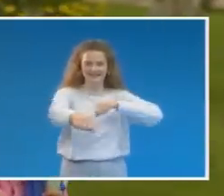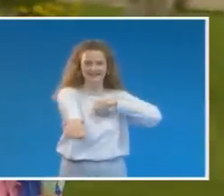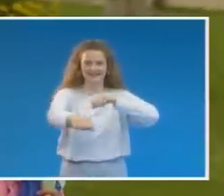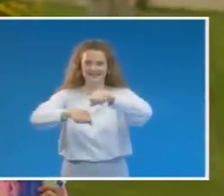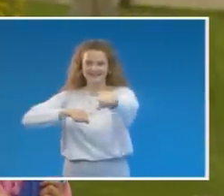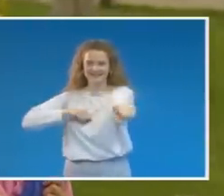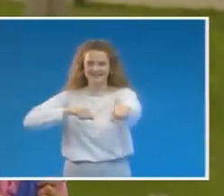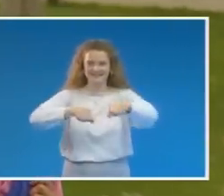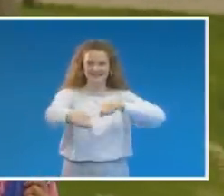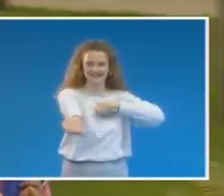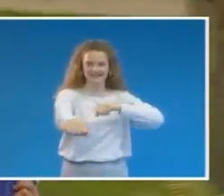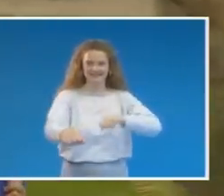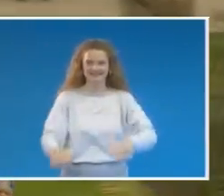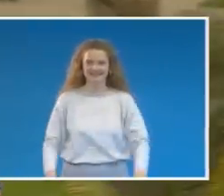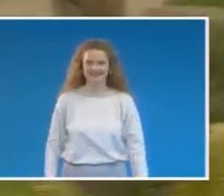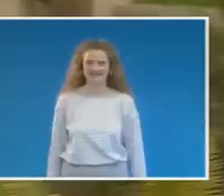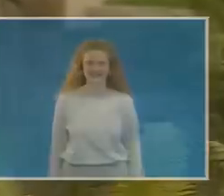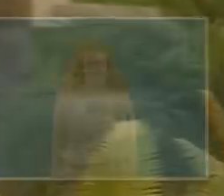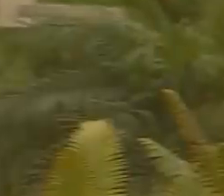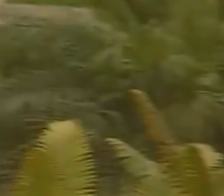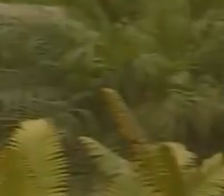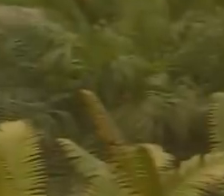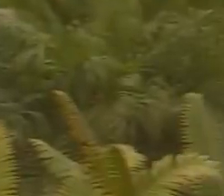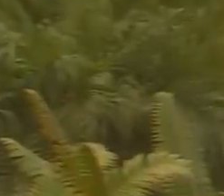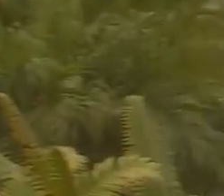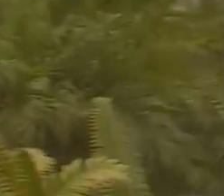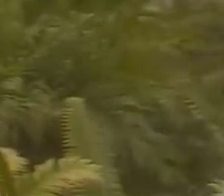people walking in and out.